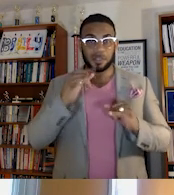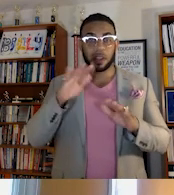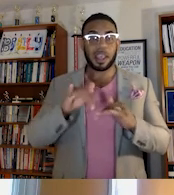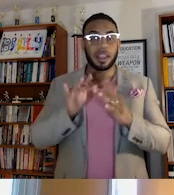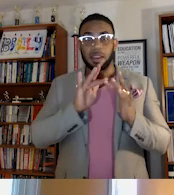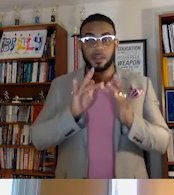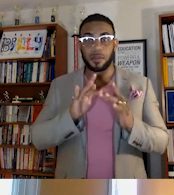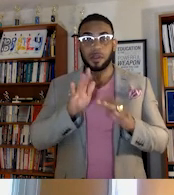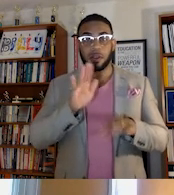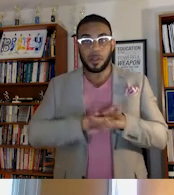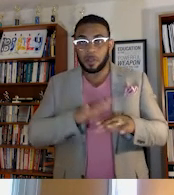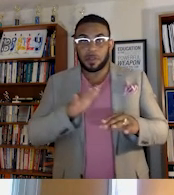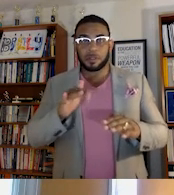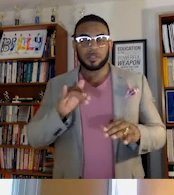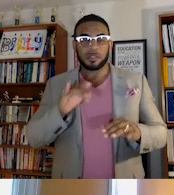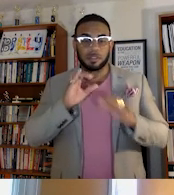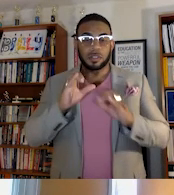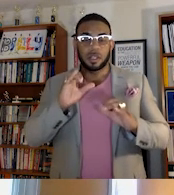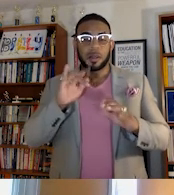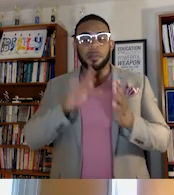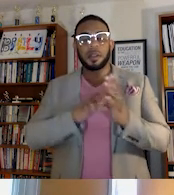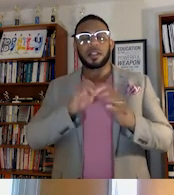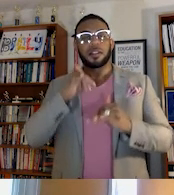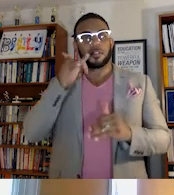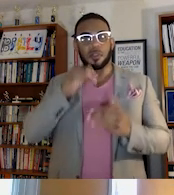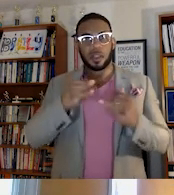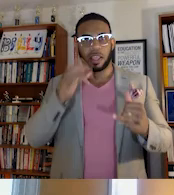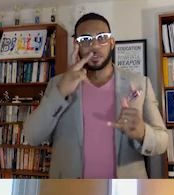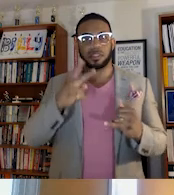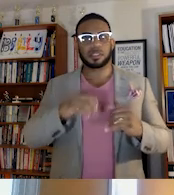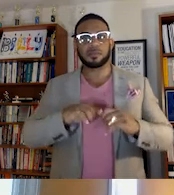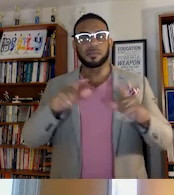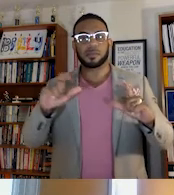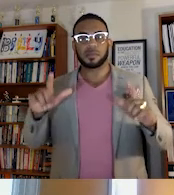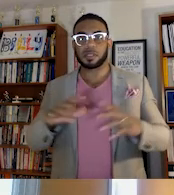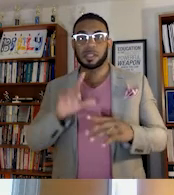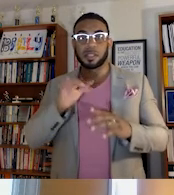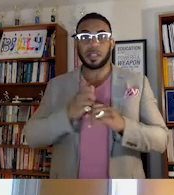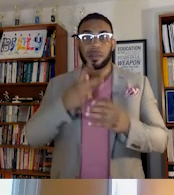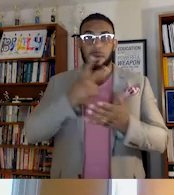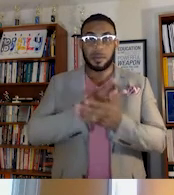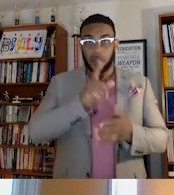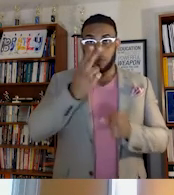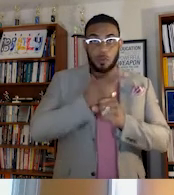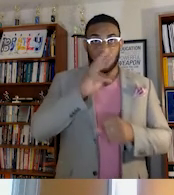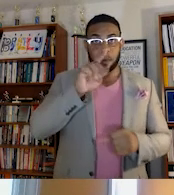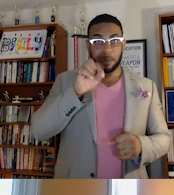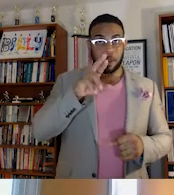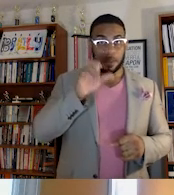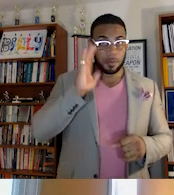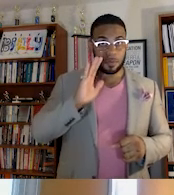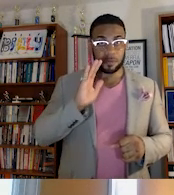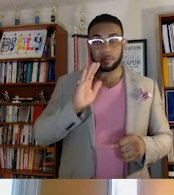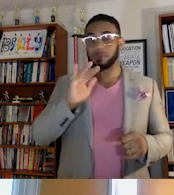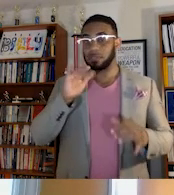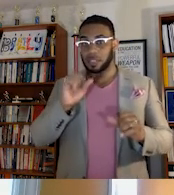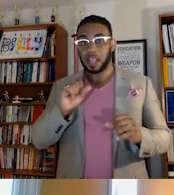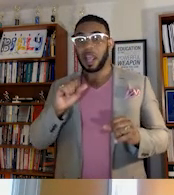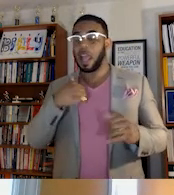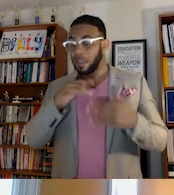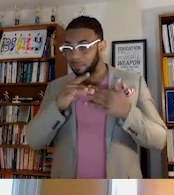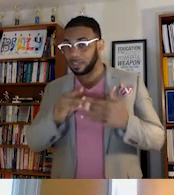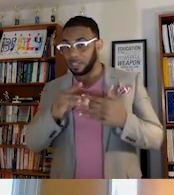to network computers. I was like, plug it into the phone line, right? But now I got my master's in information systems, right? Now I've